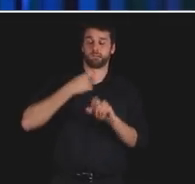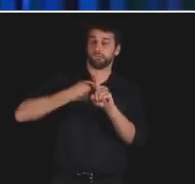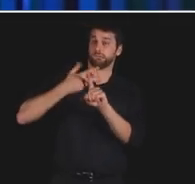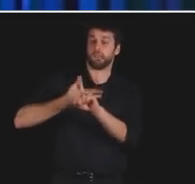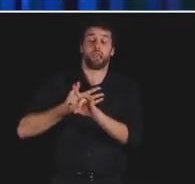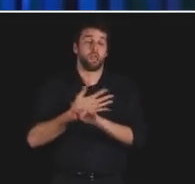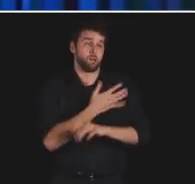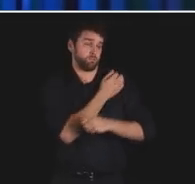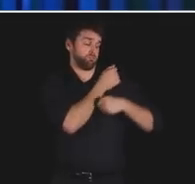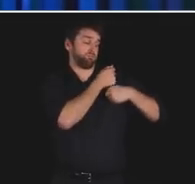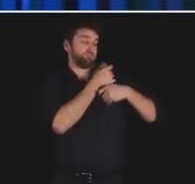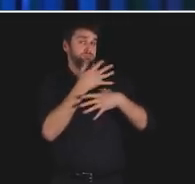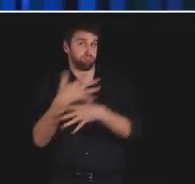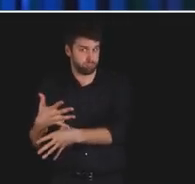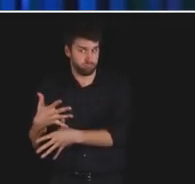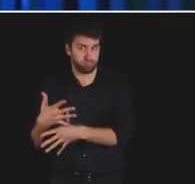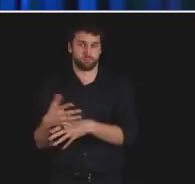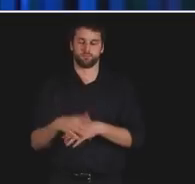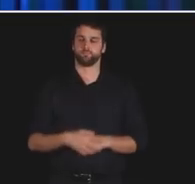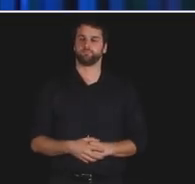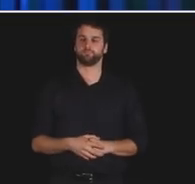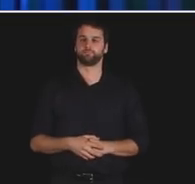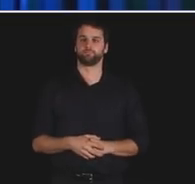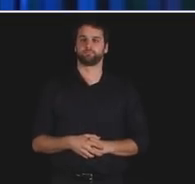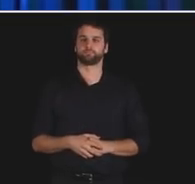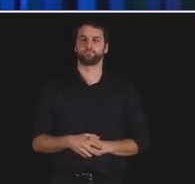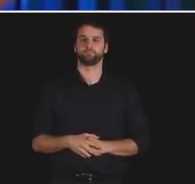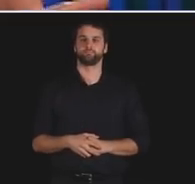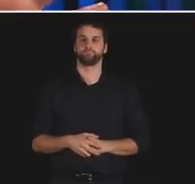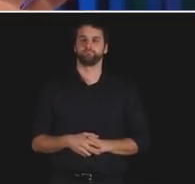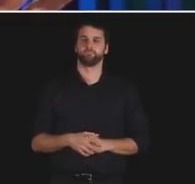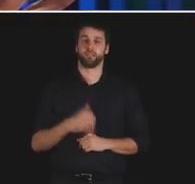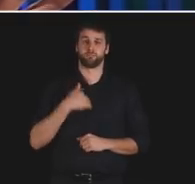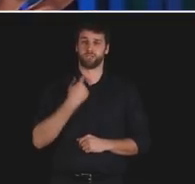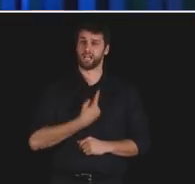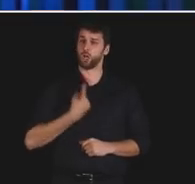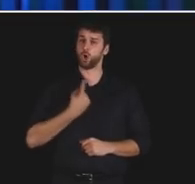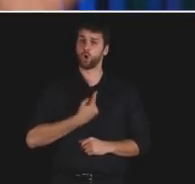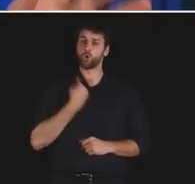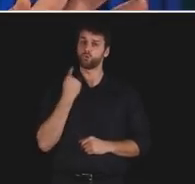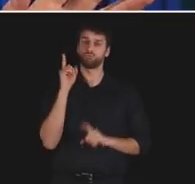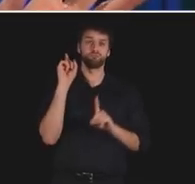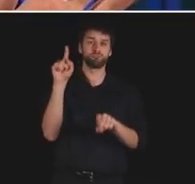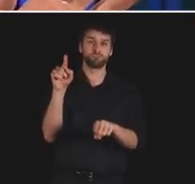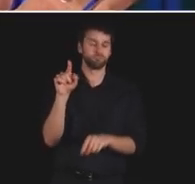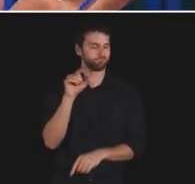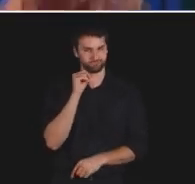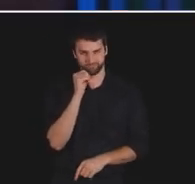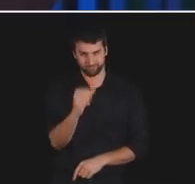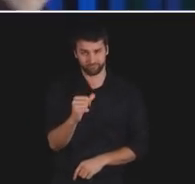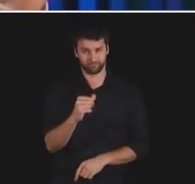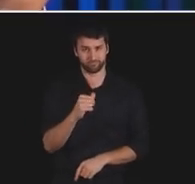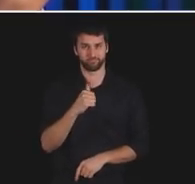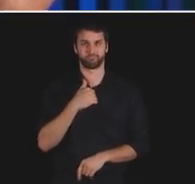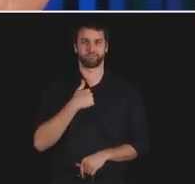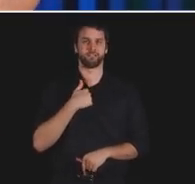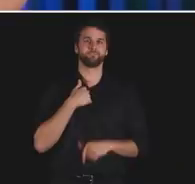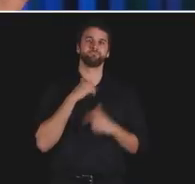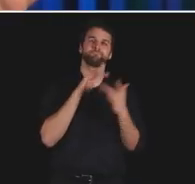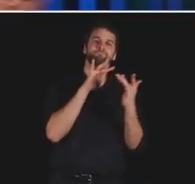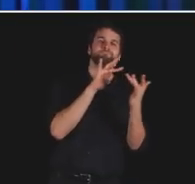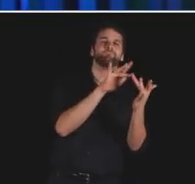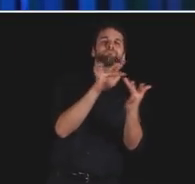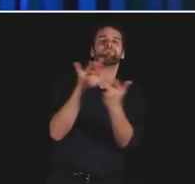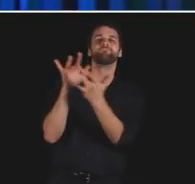simple. Rather than doing this alone, I reached out and connected with this global network of bird watchers in all these different places